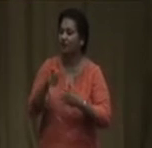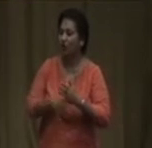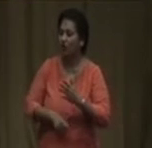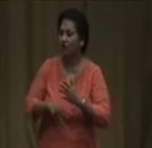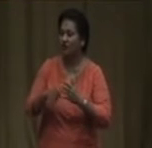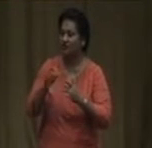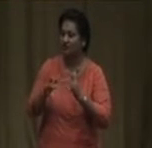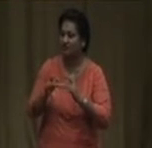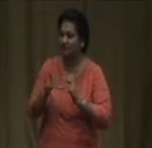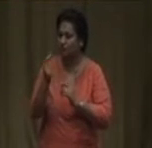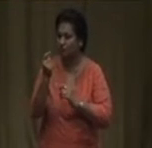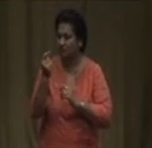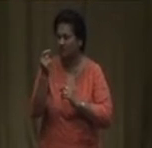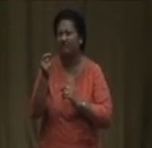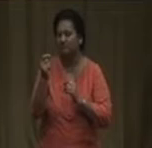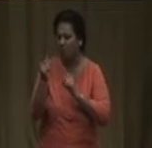near zero.